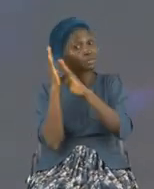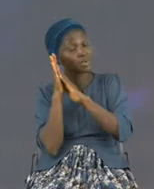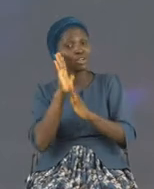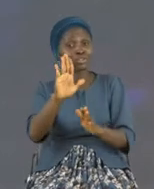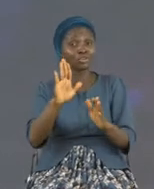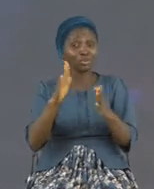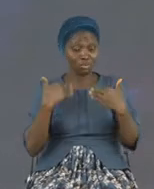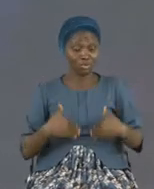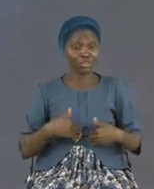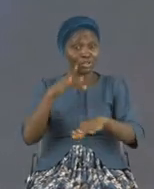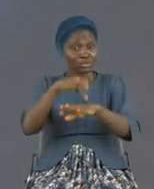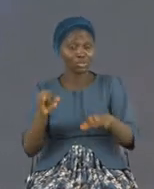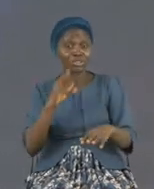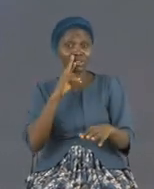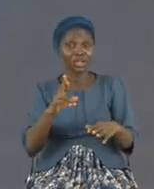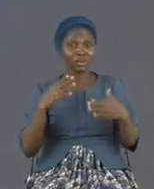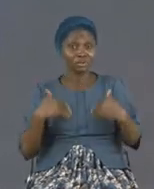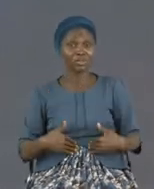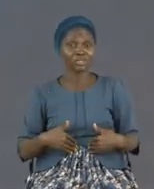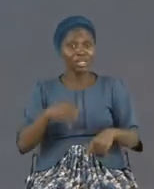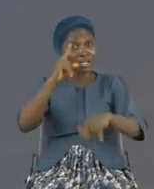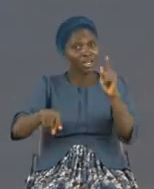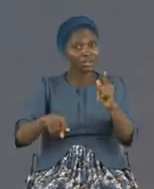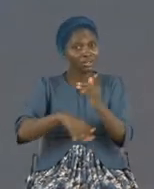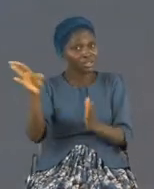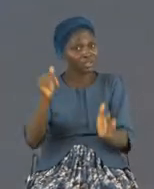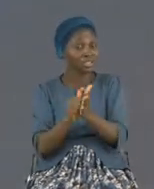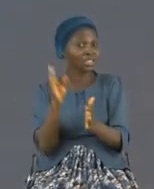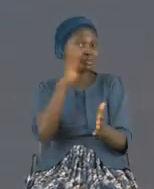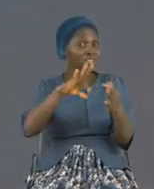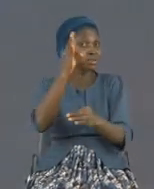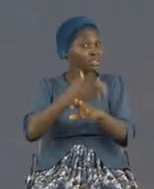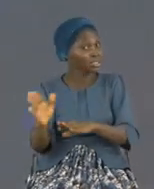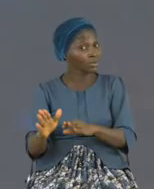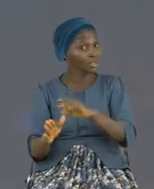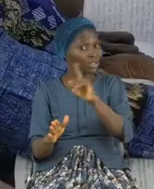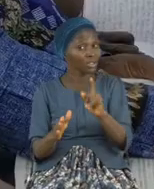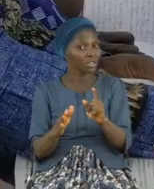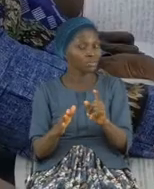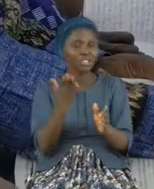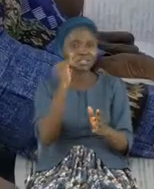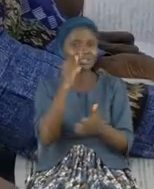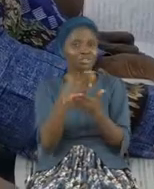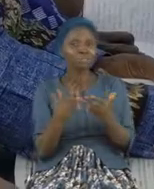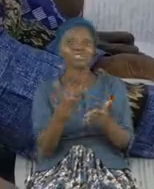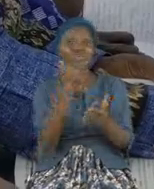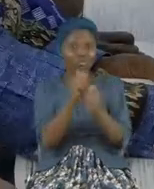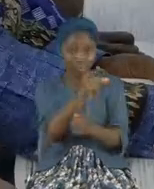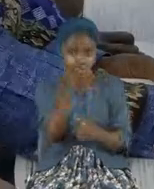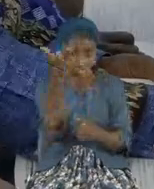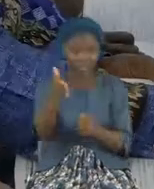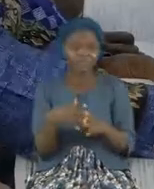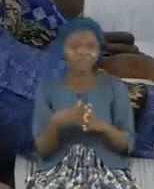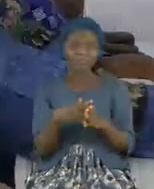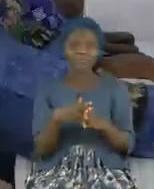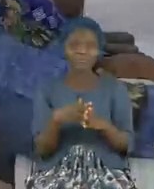not drive that evil spirit away. There's something wrong with you there. Look at Dagon.